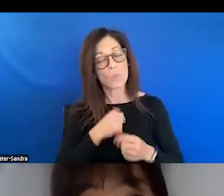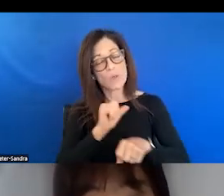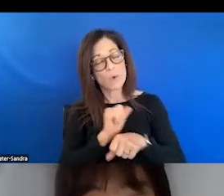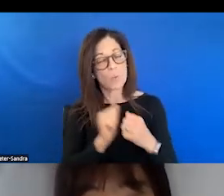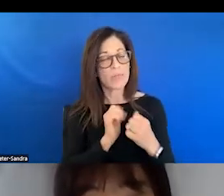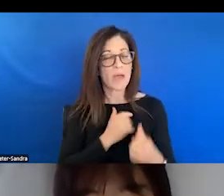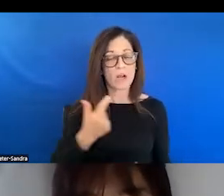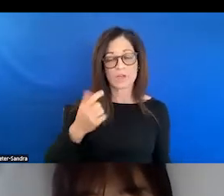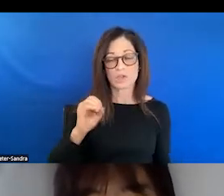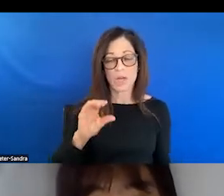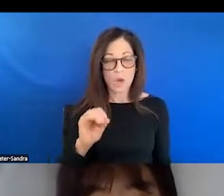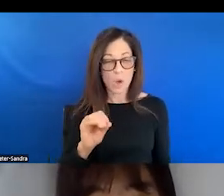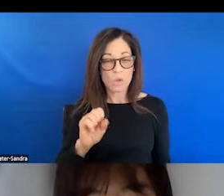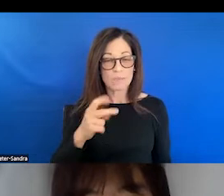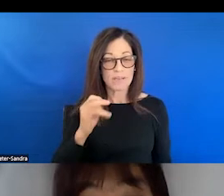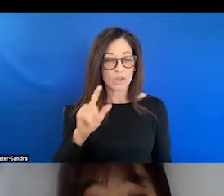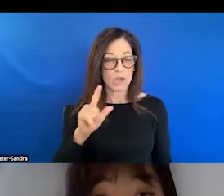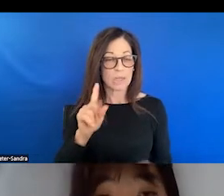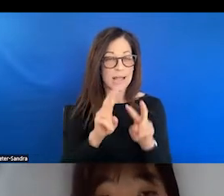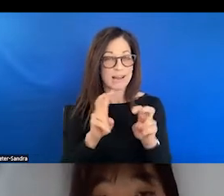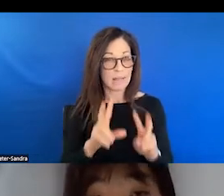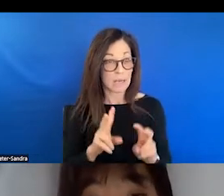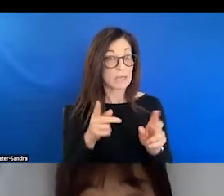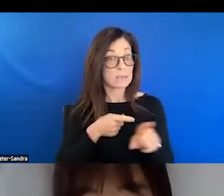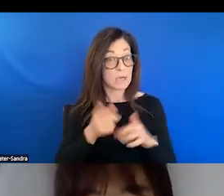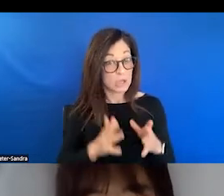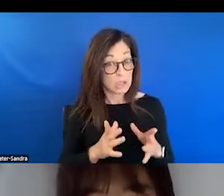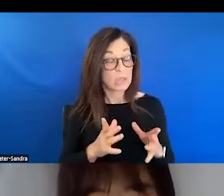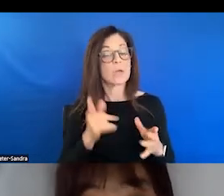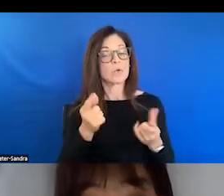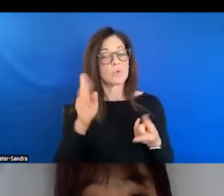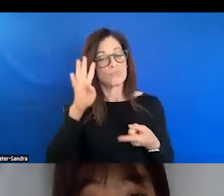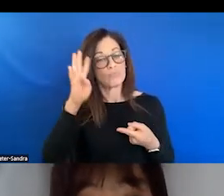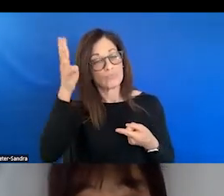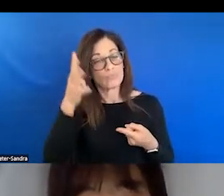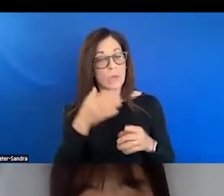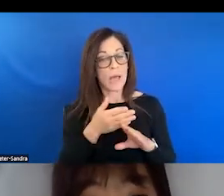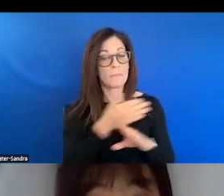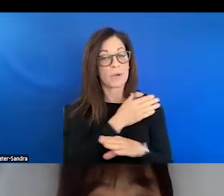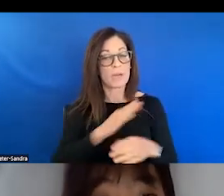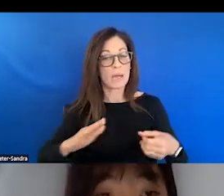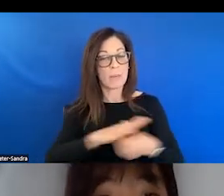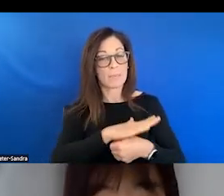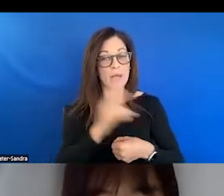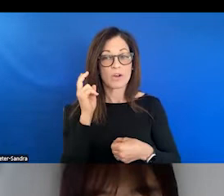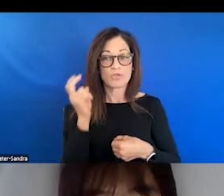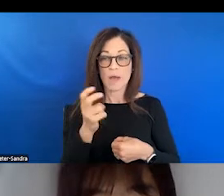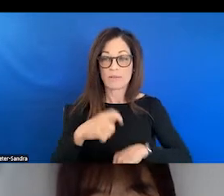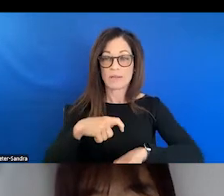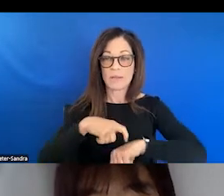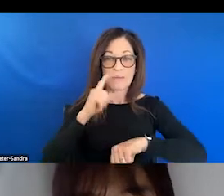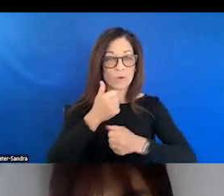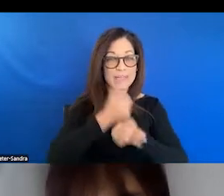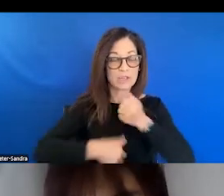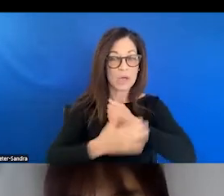geospatial analytics specialists to come up with a pre-populated travel time for each